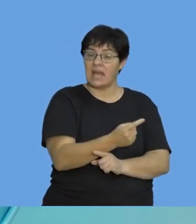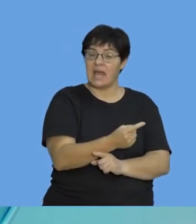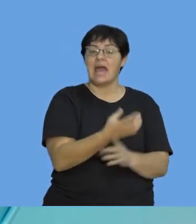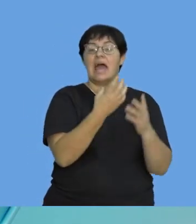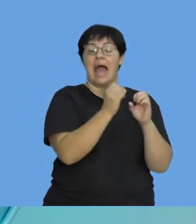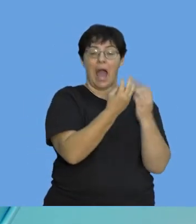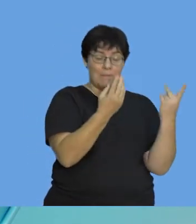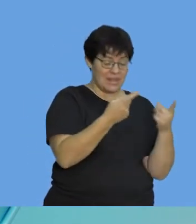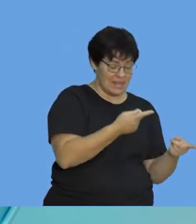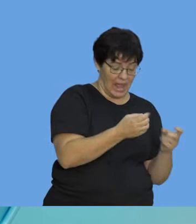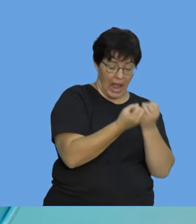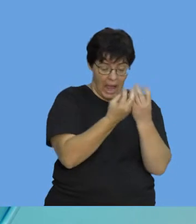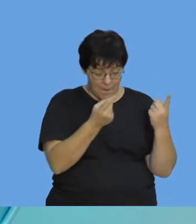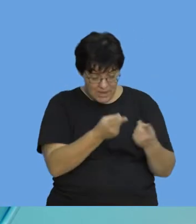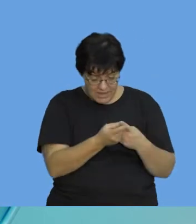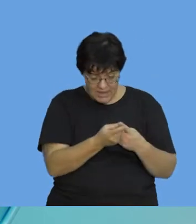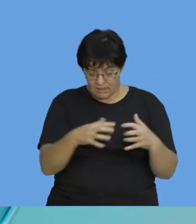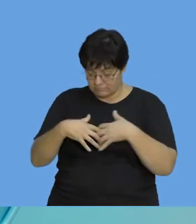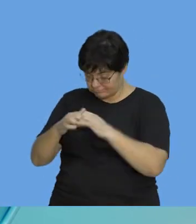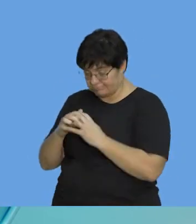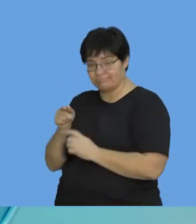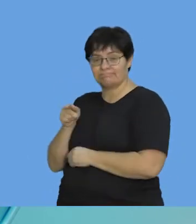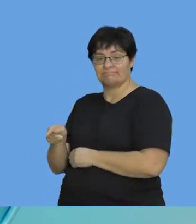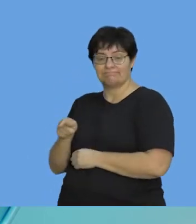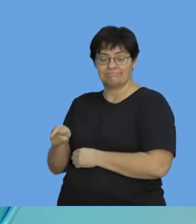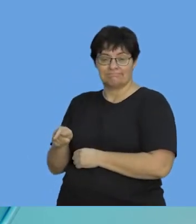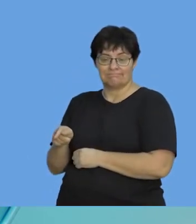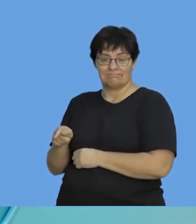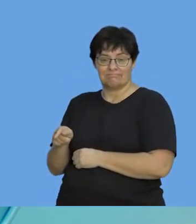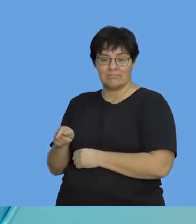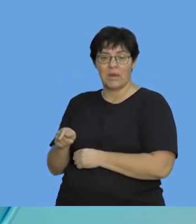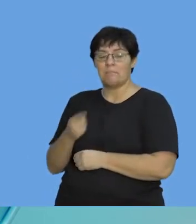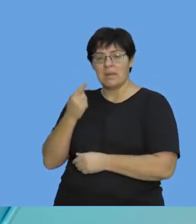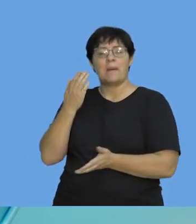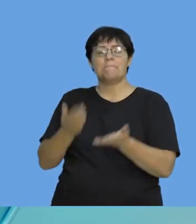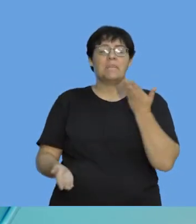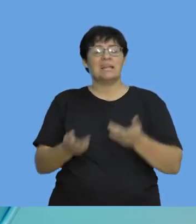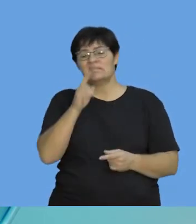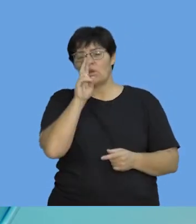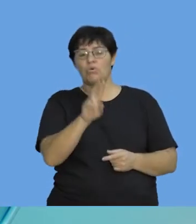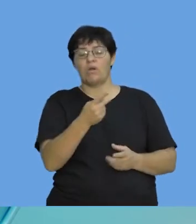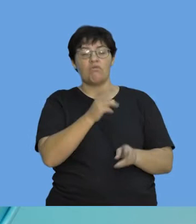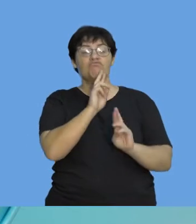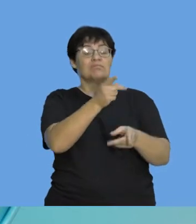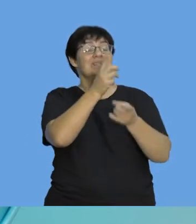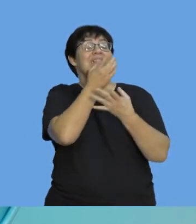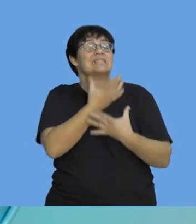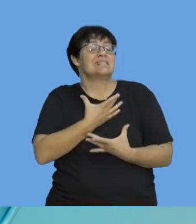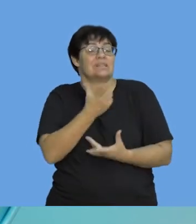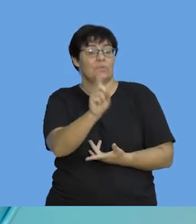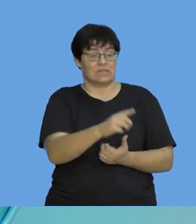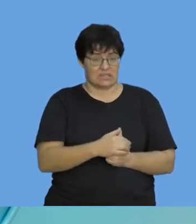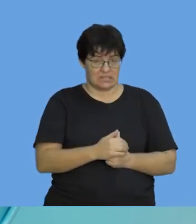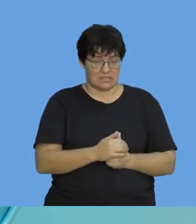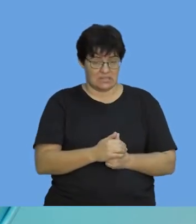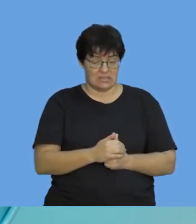number ratio in which these substances react. And what exactly does a balanced equation of reaction tell us? It tells us,